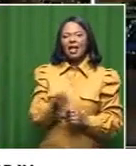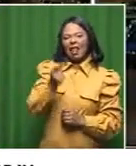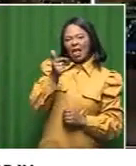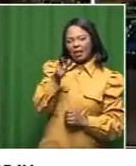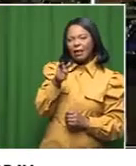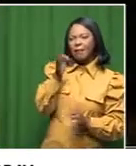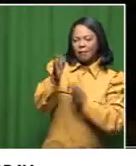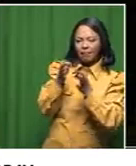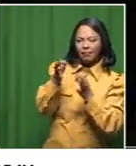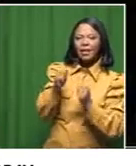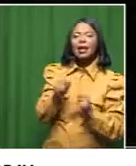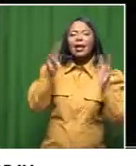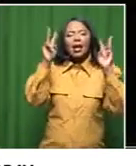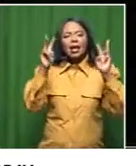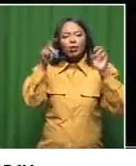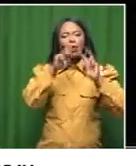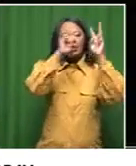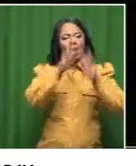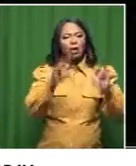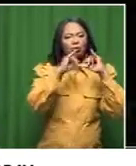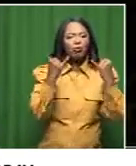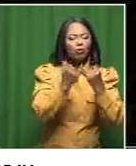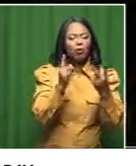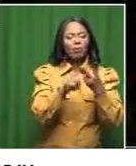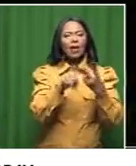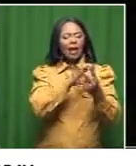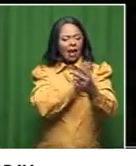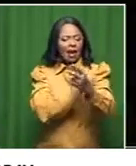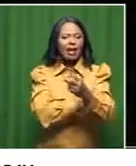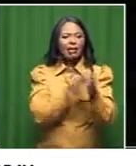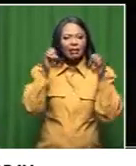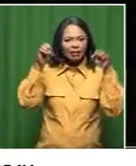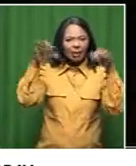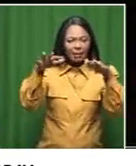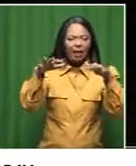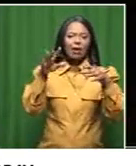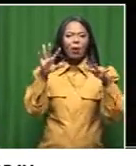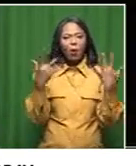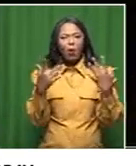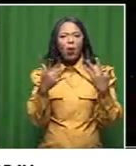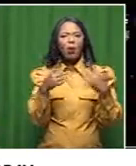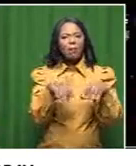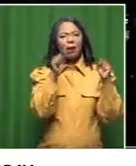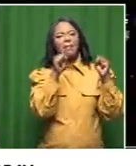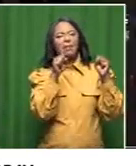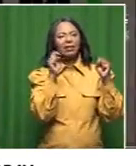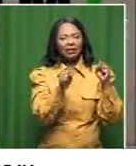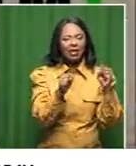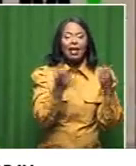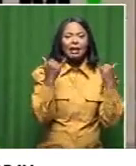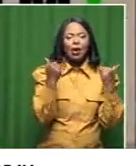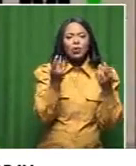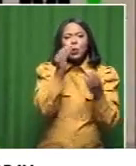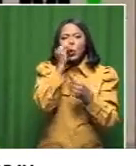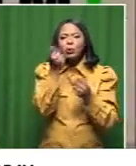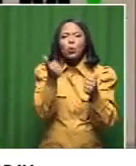think while we're talking about the Eskom and the energy supply or the absence of it, there's also really good